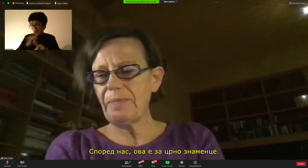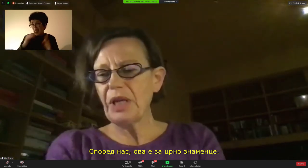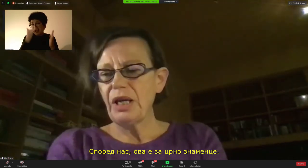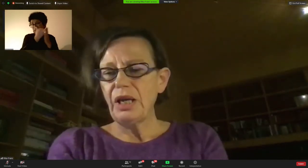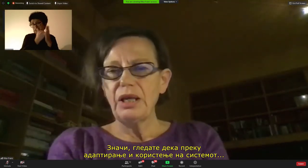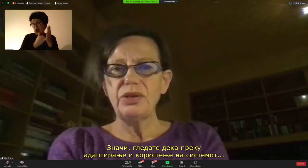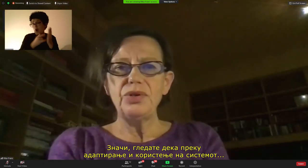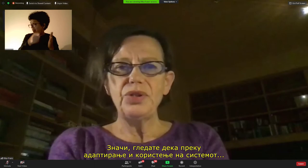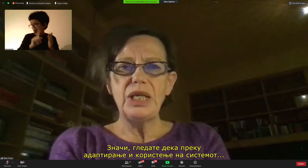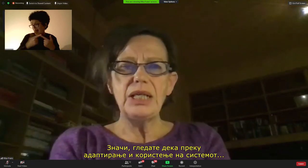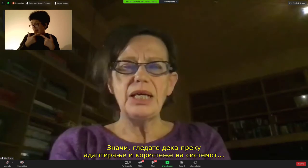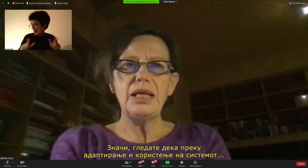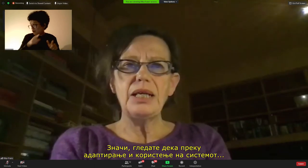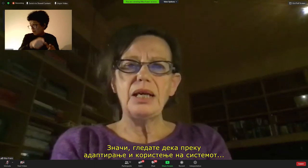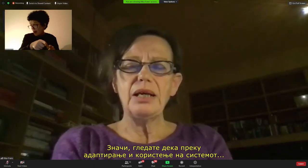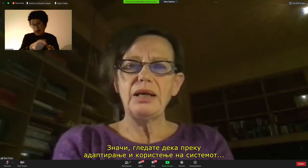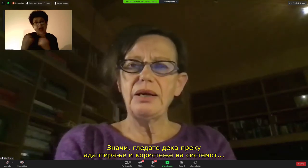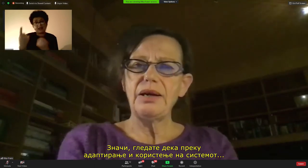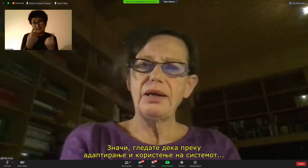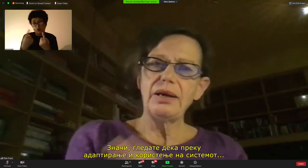opinion. So you see that in